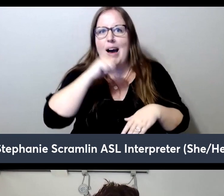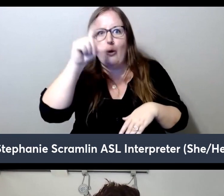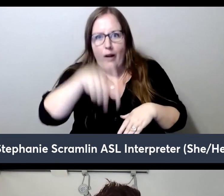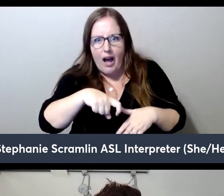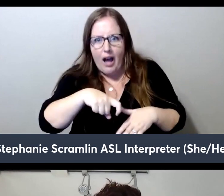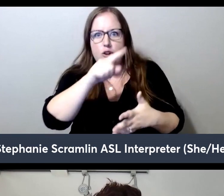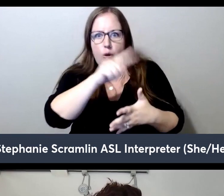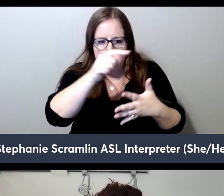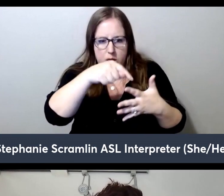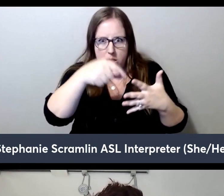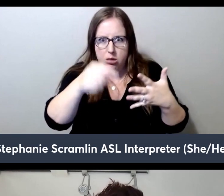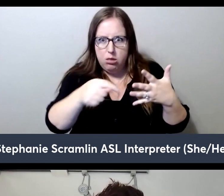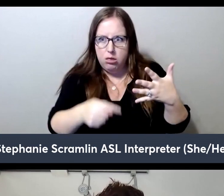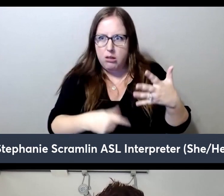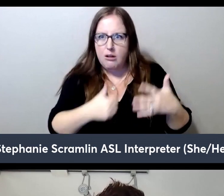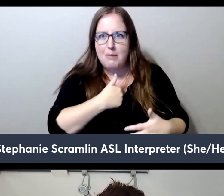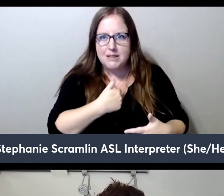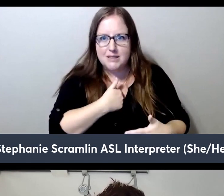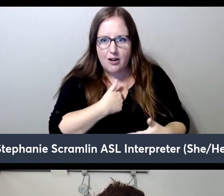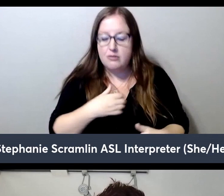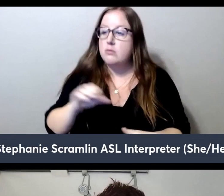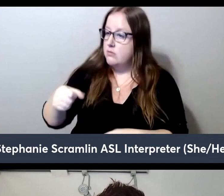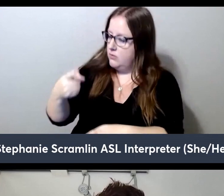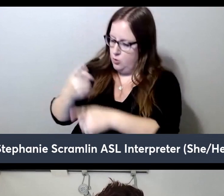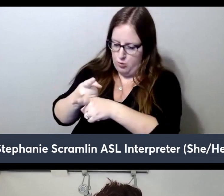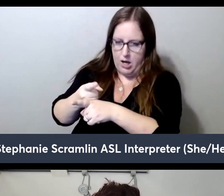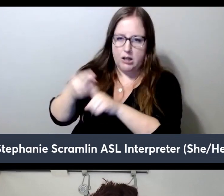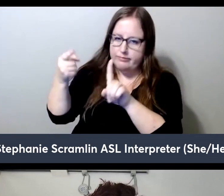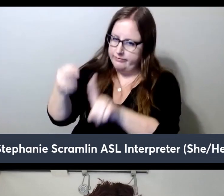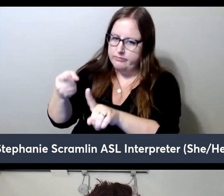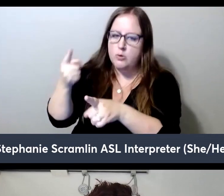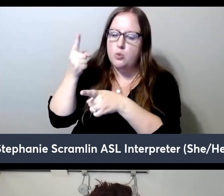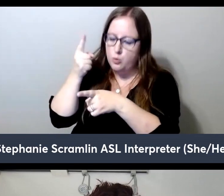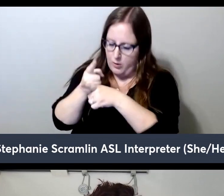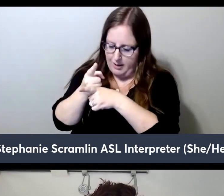everything. And you nailed it, Nathan. So